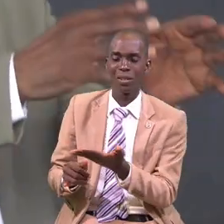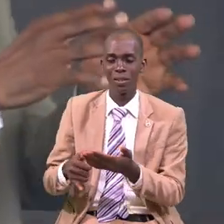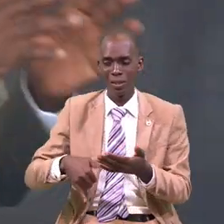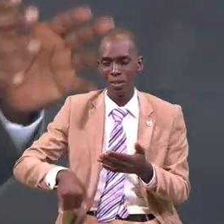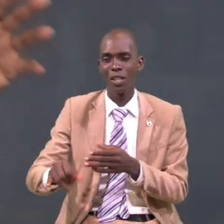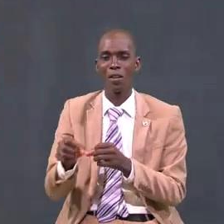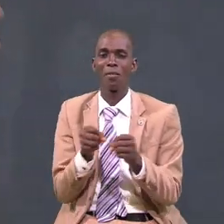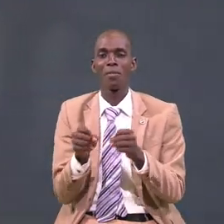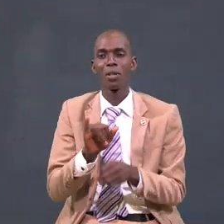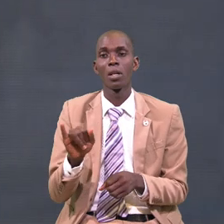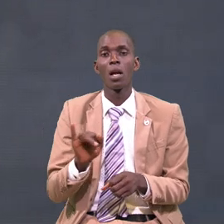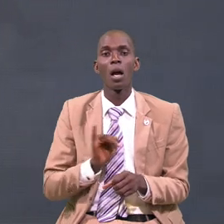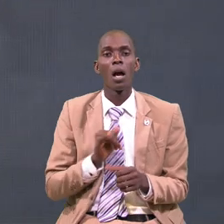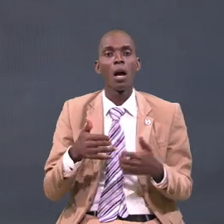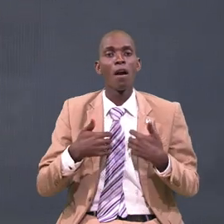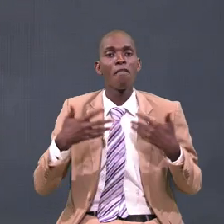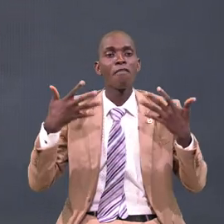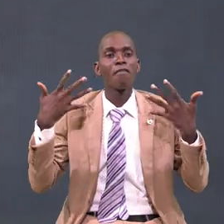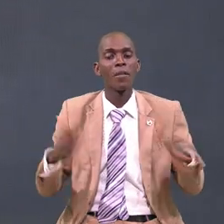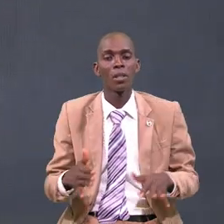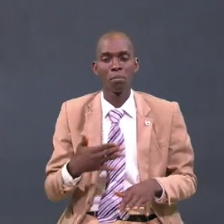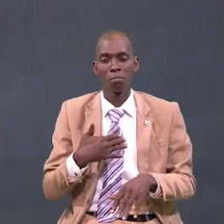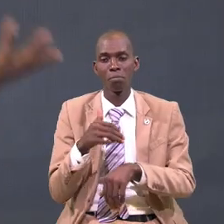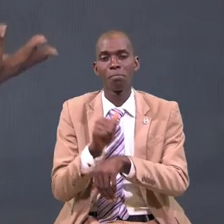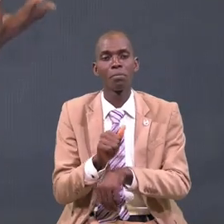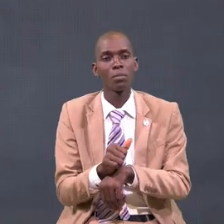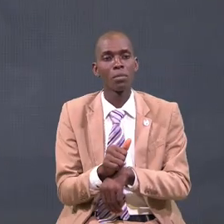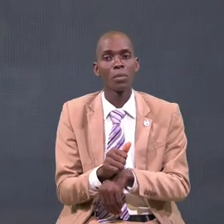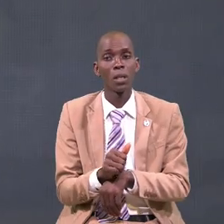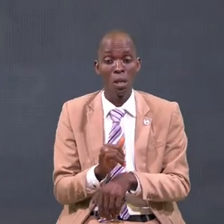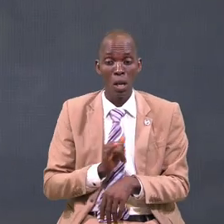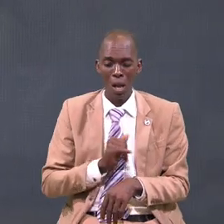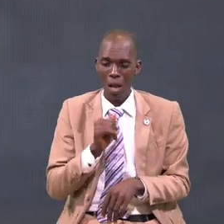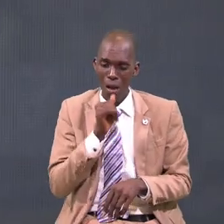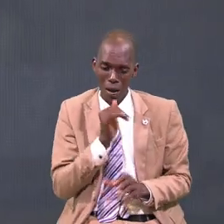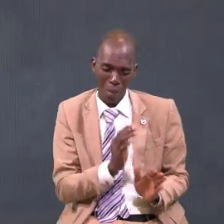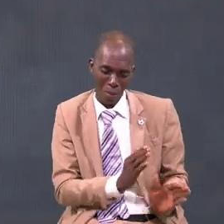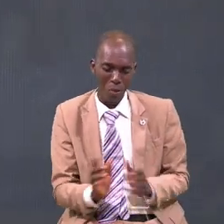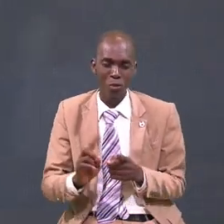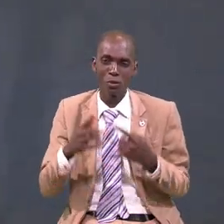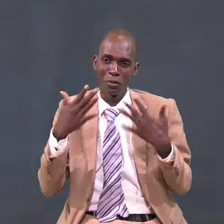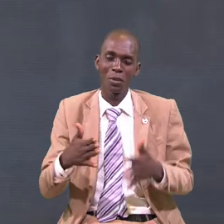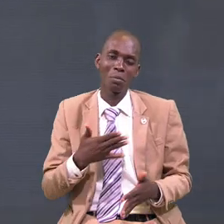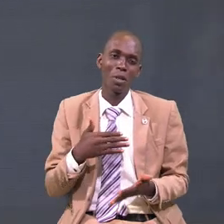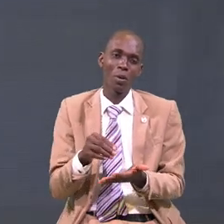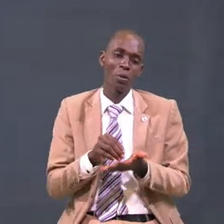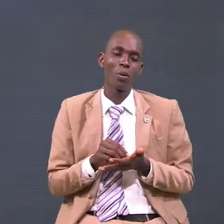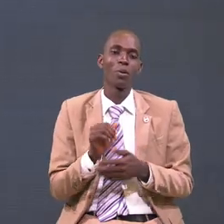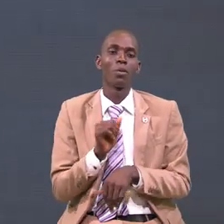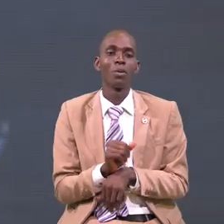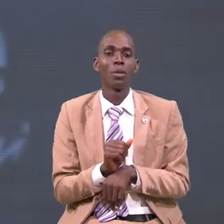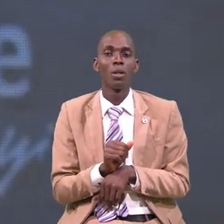I have finished my course. I'm on the way to finishing my course. I